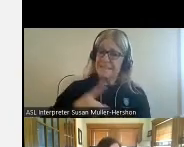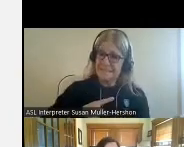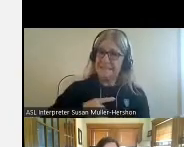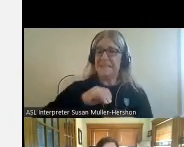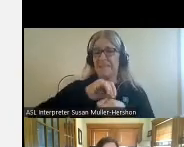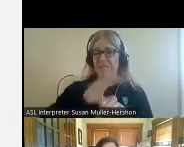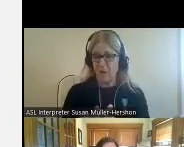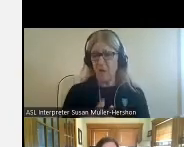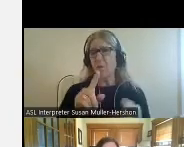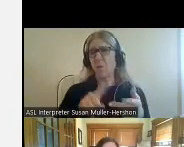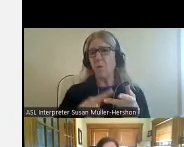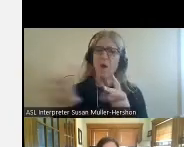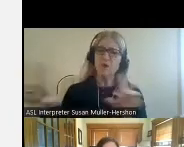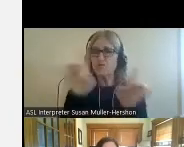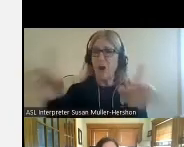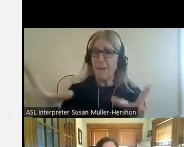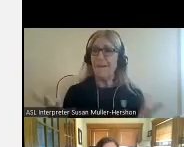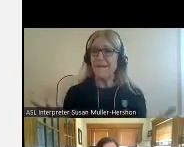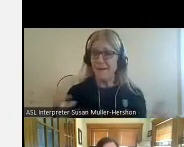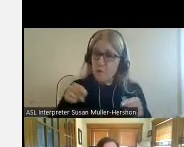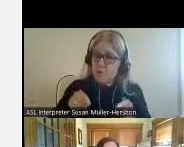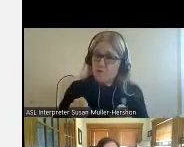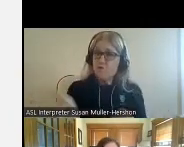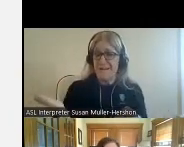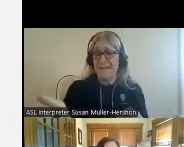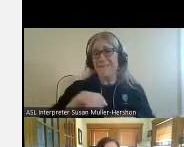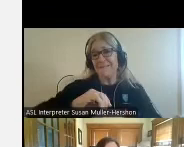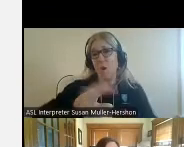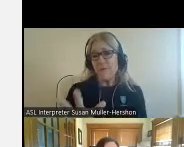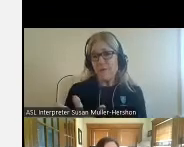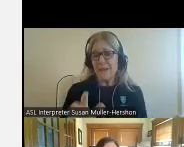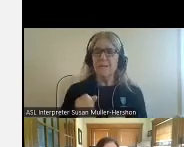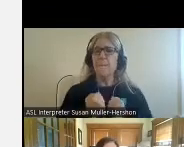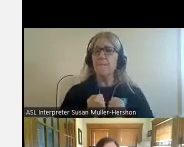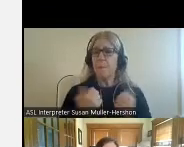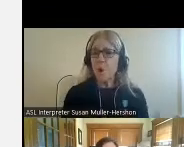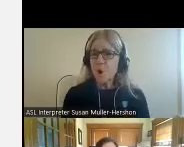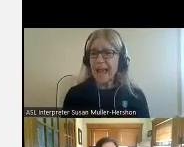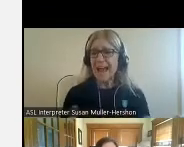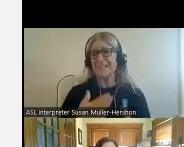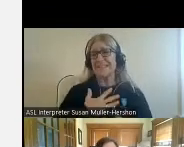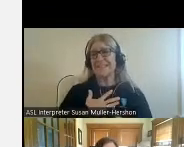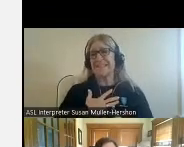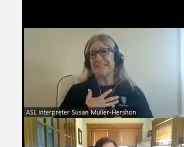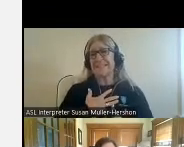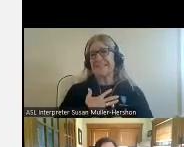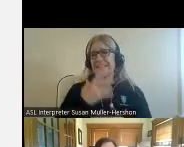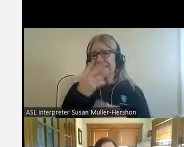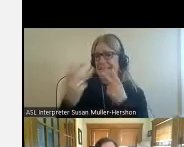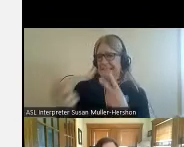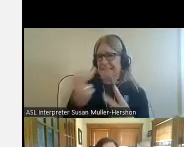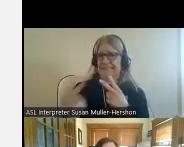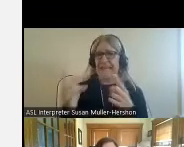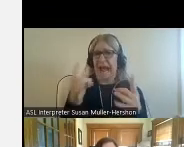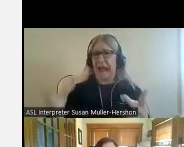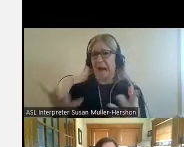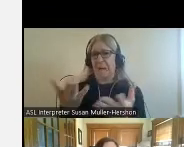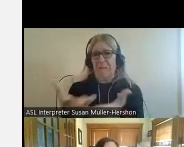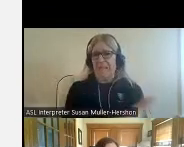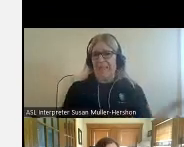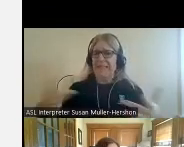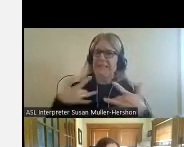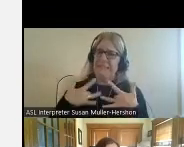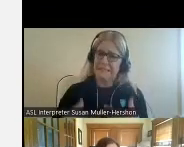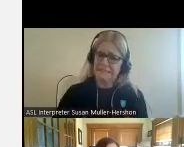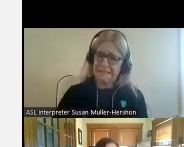associated with working during this time, issues of burnout, compassion fatigue, issues related to moral injury of